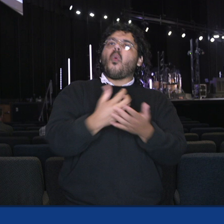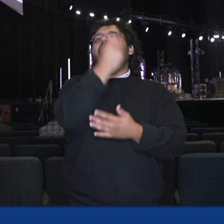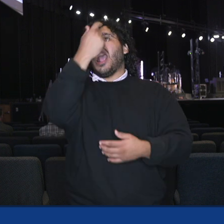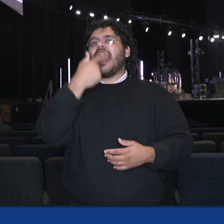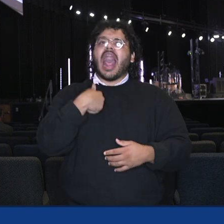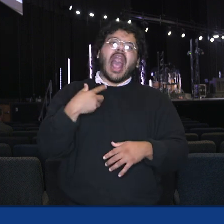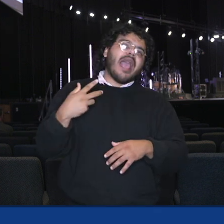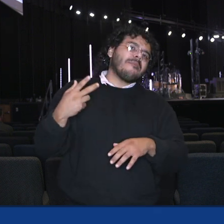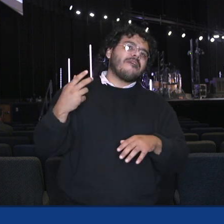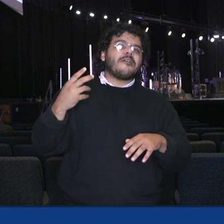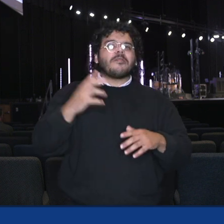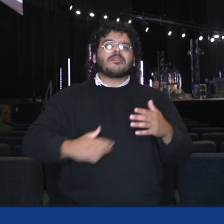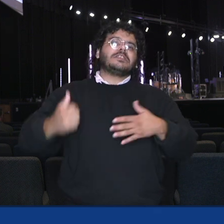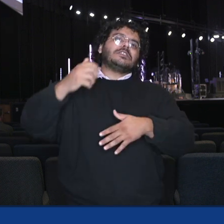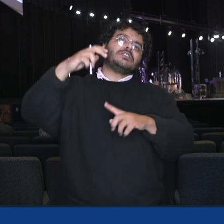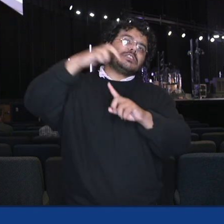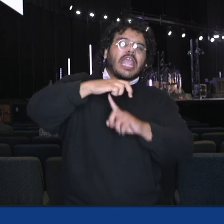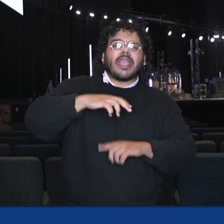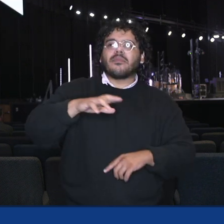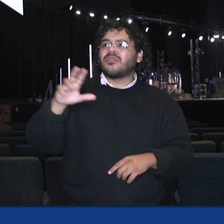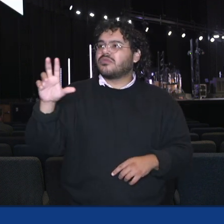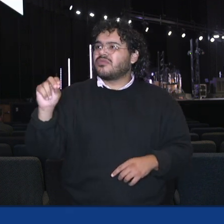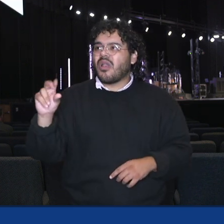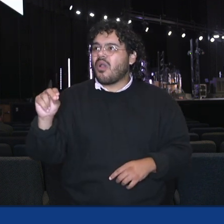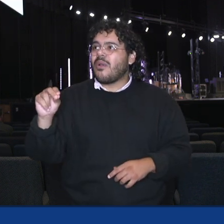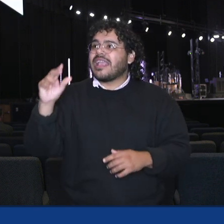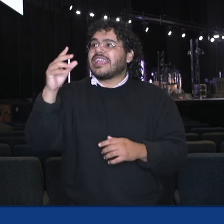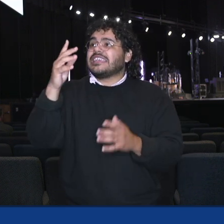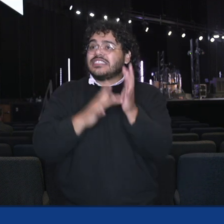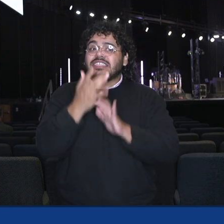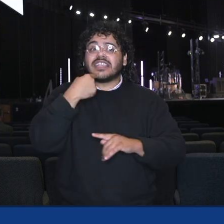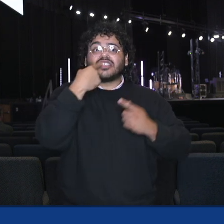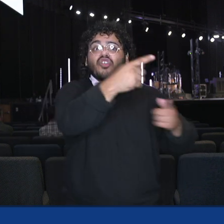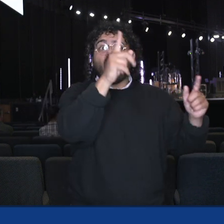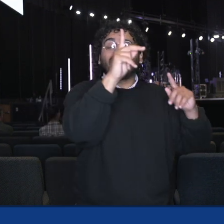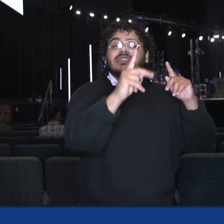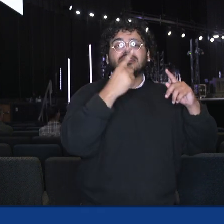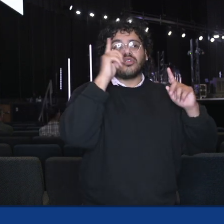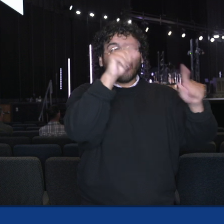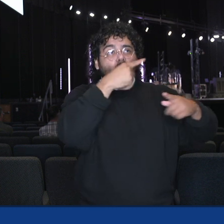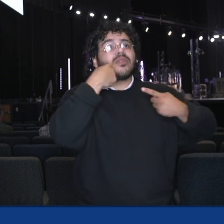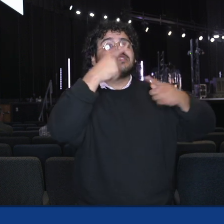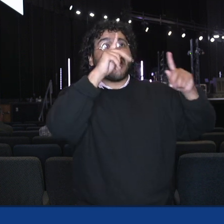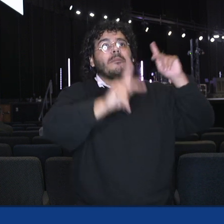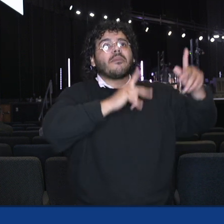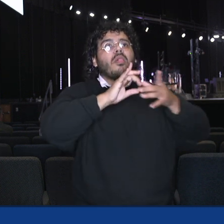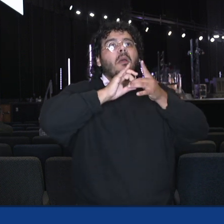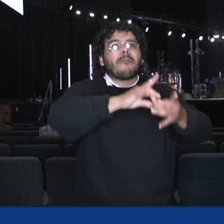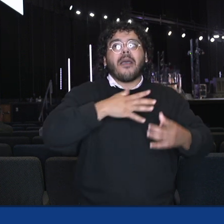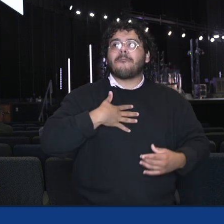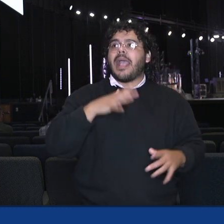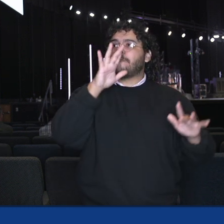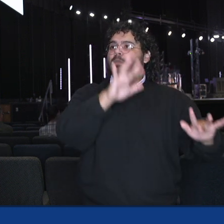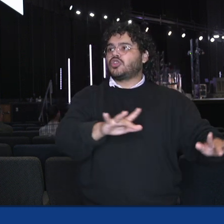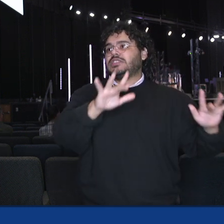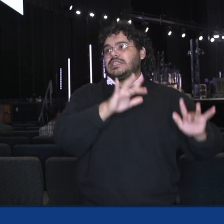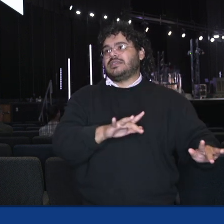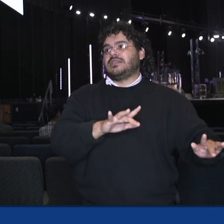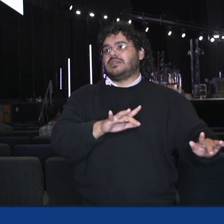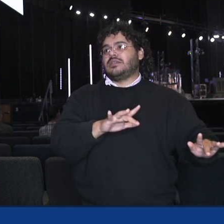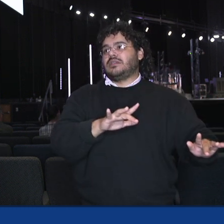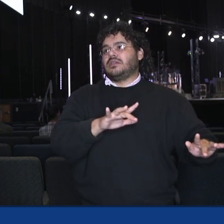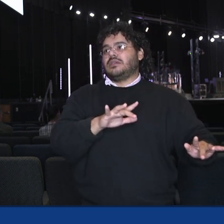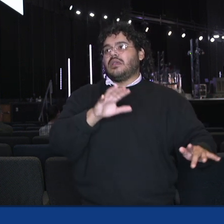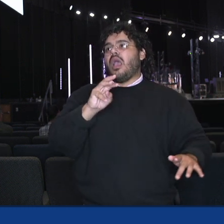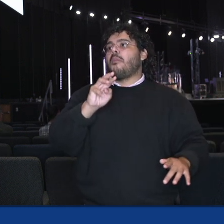says, go everywhere and tell them about my mercy. Yeah? My mercy. Why